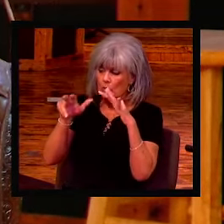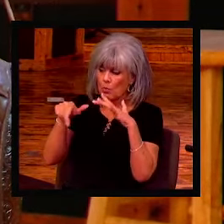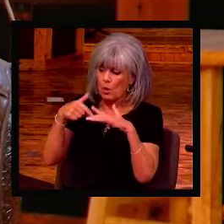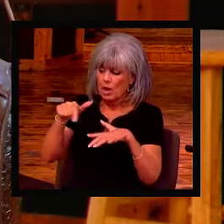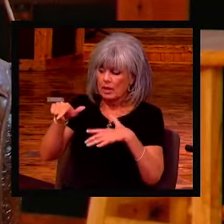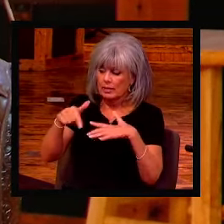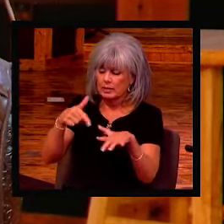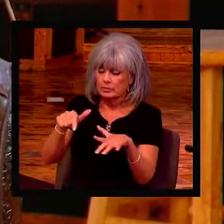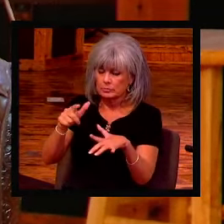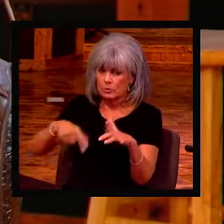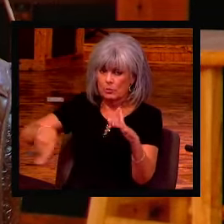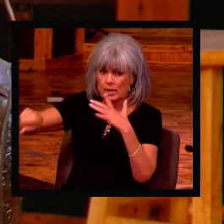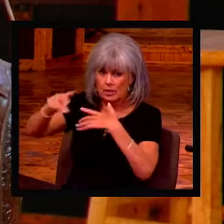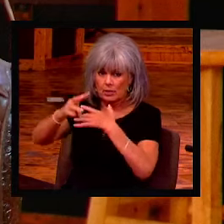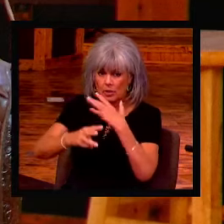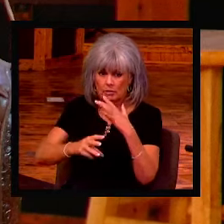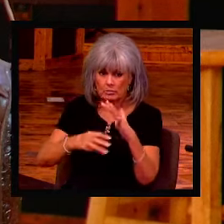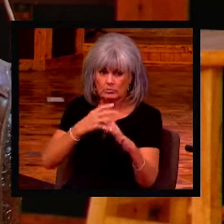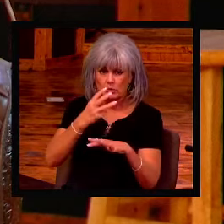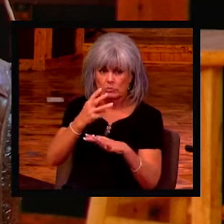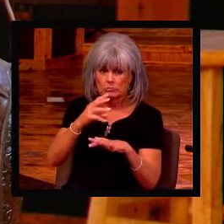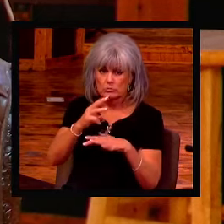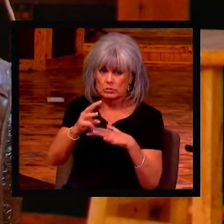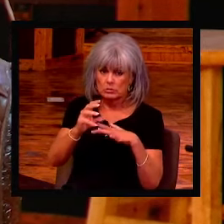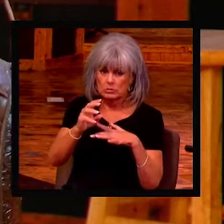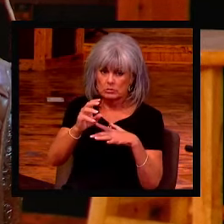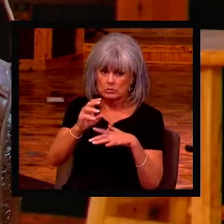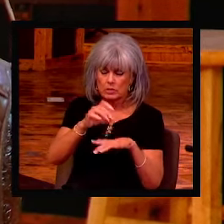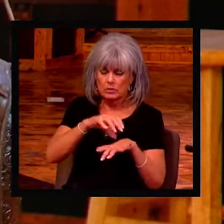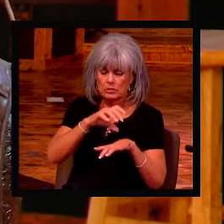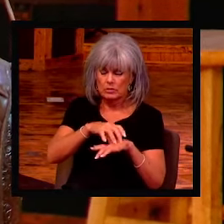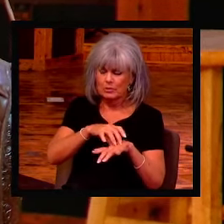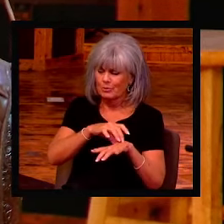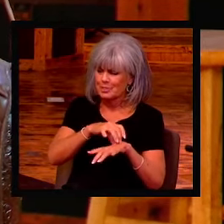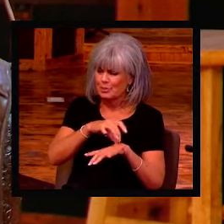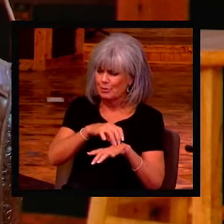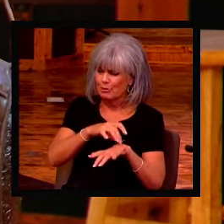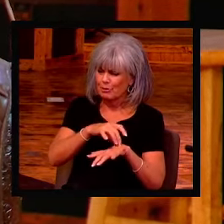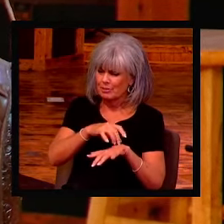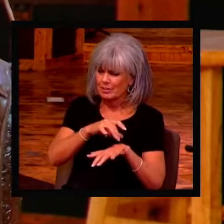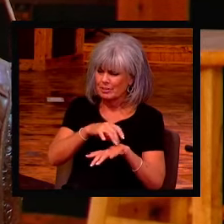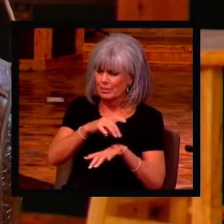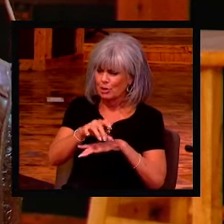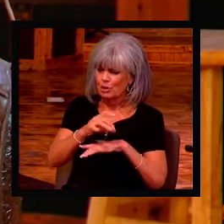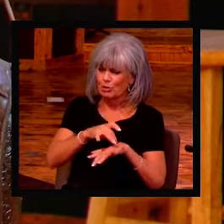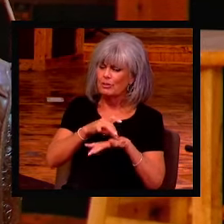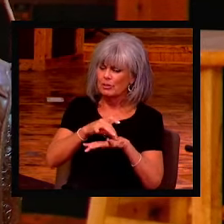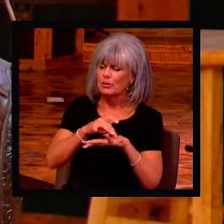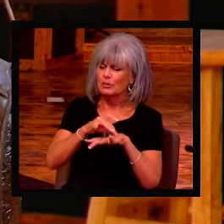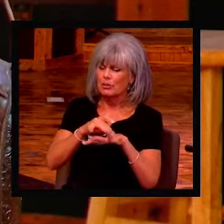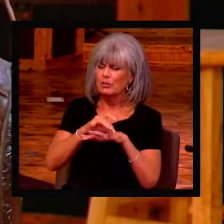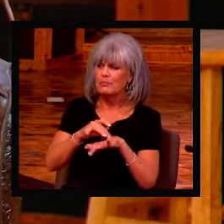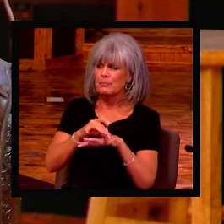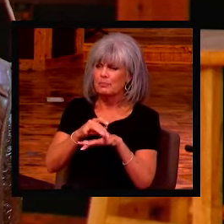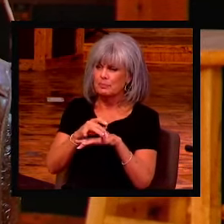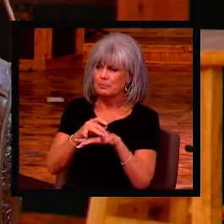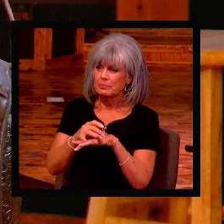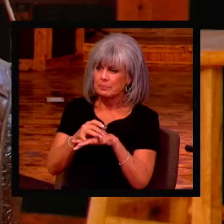are demons, so there's demons all around us on Halloween because the veil is